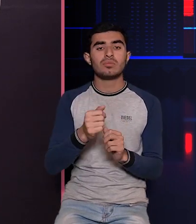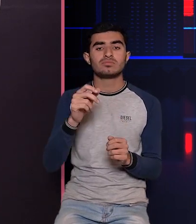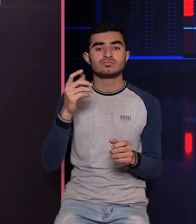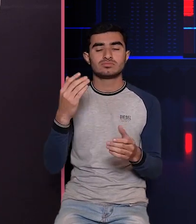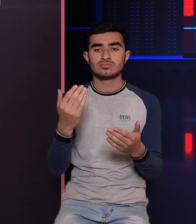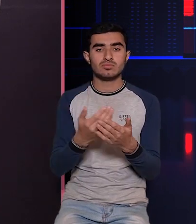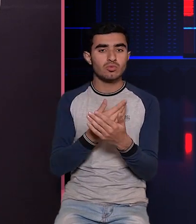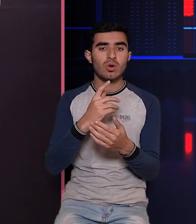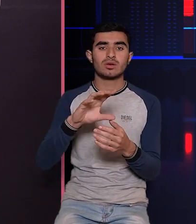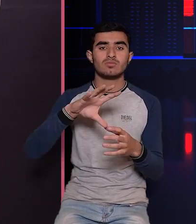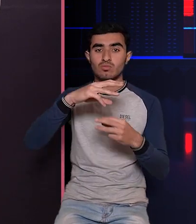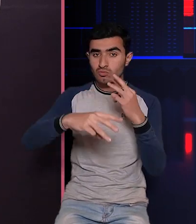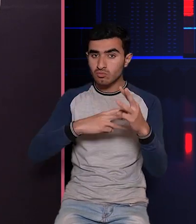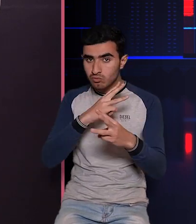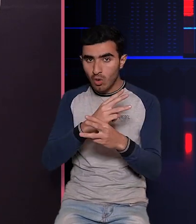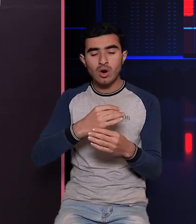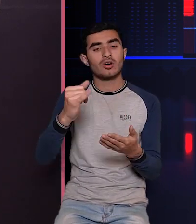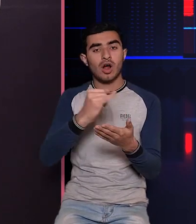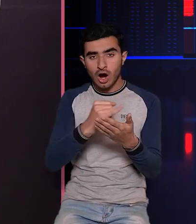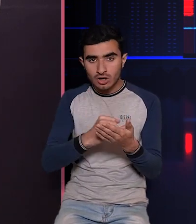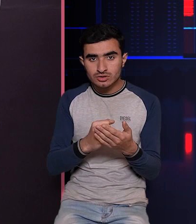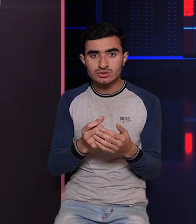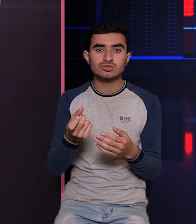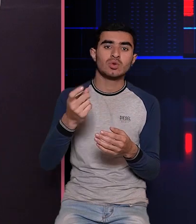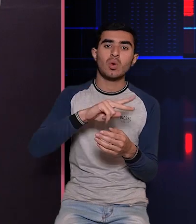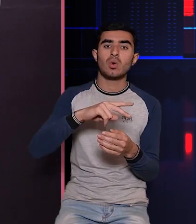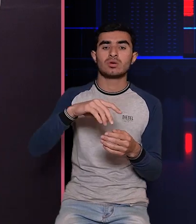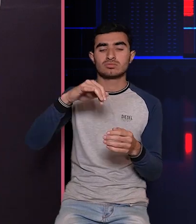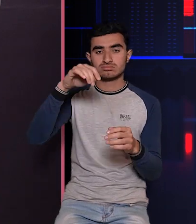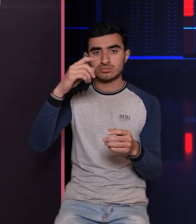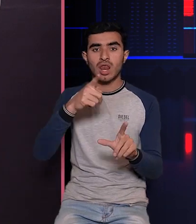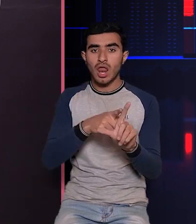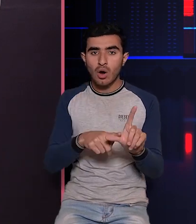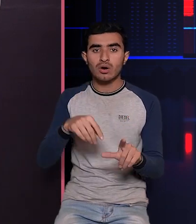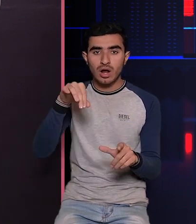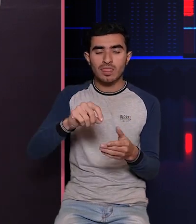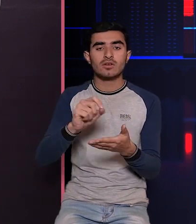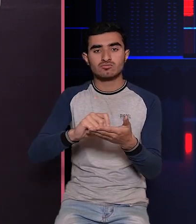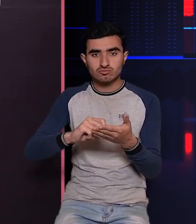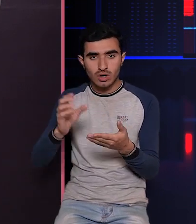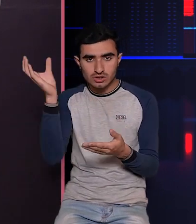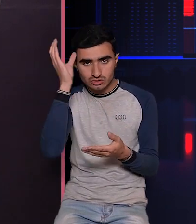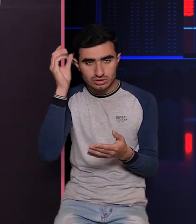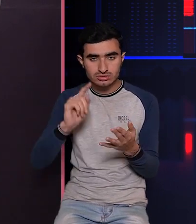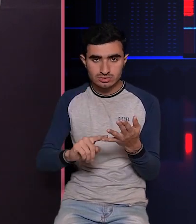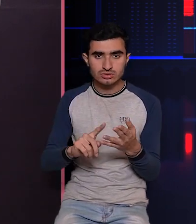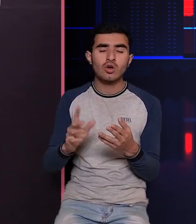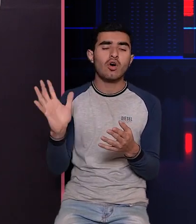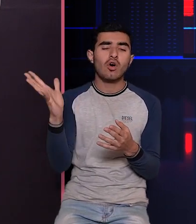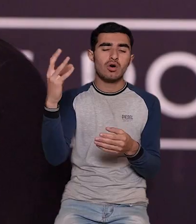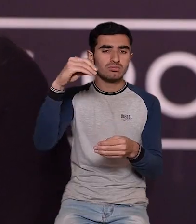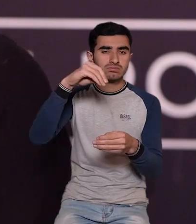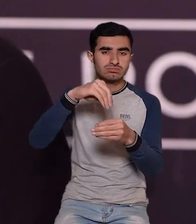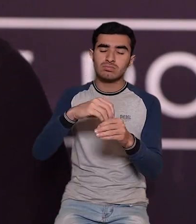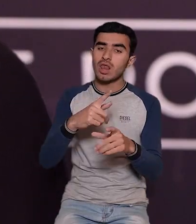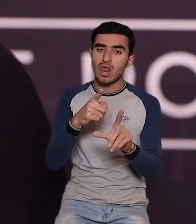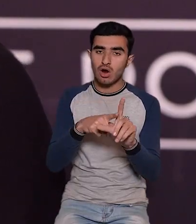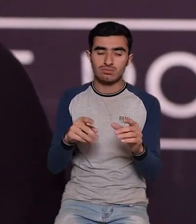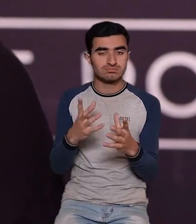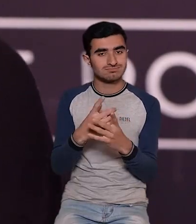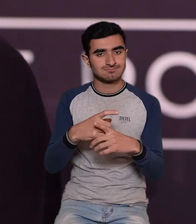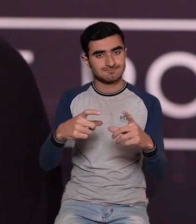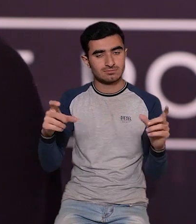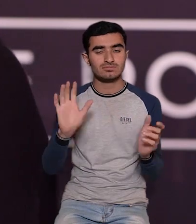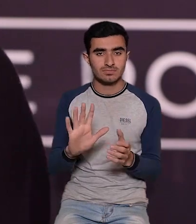are familiar with our local writers, and I think it's a very good thing, Everybody knows a share or two,